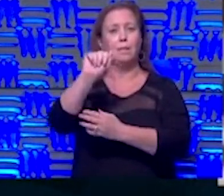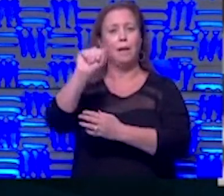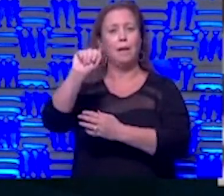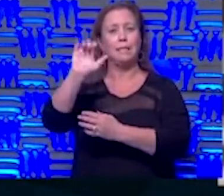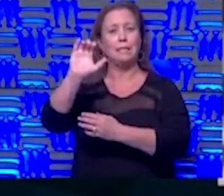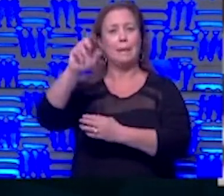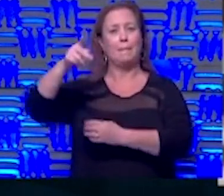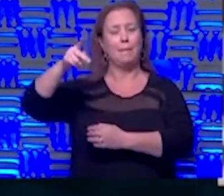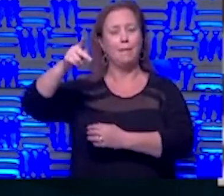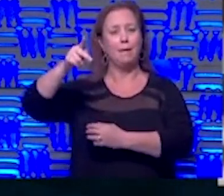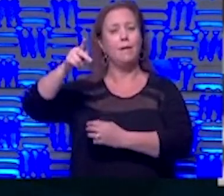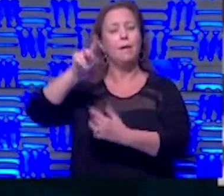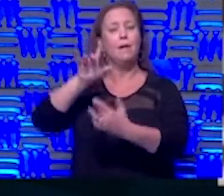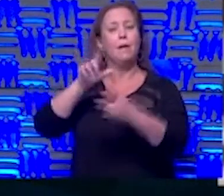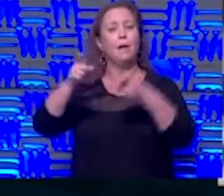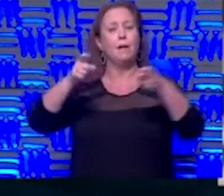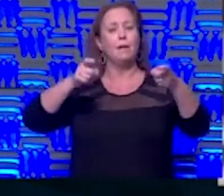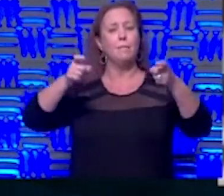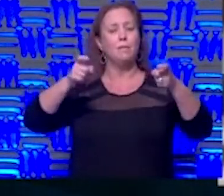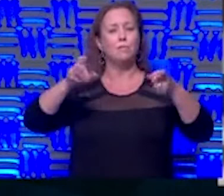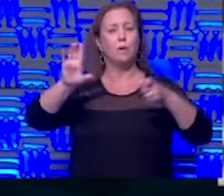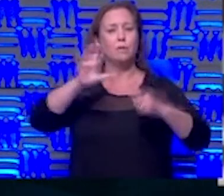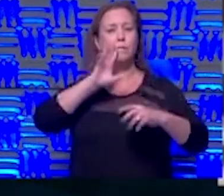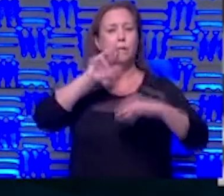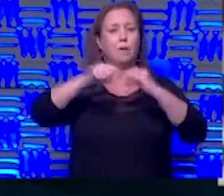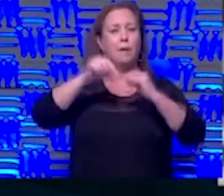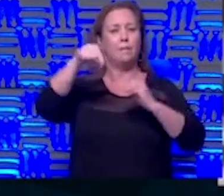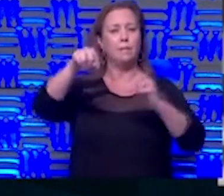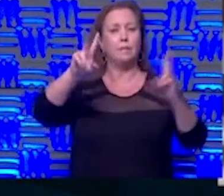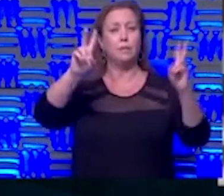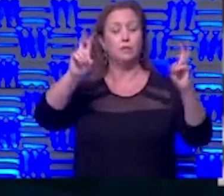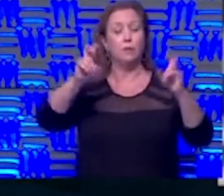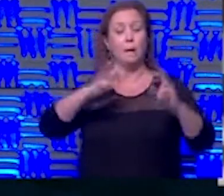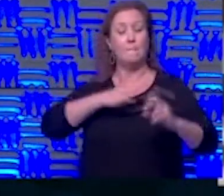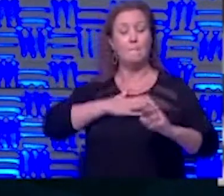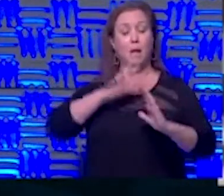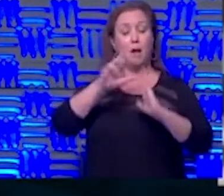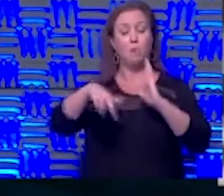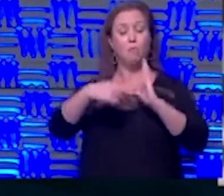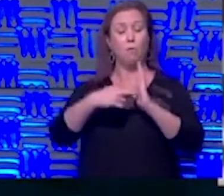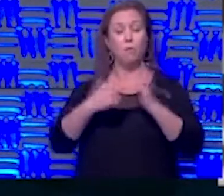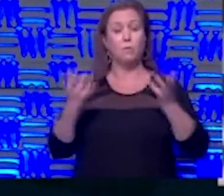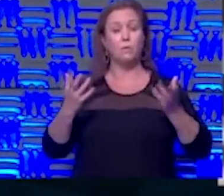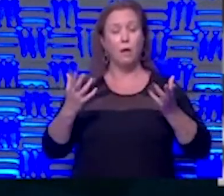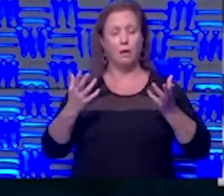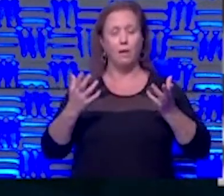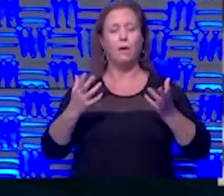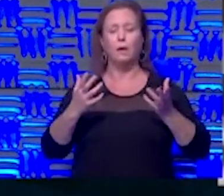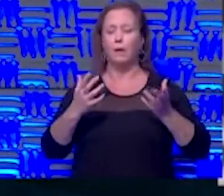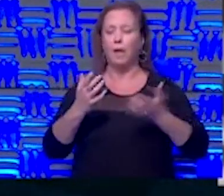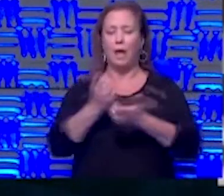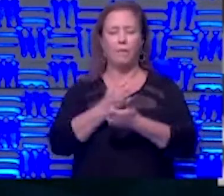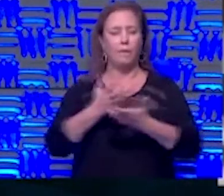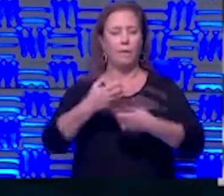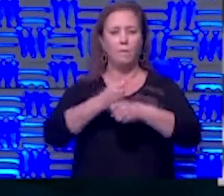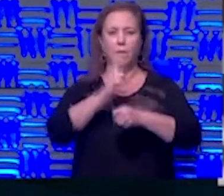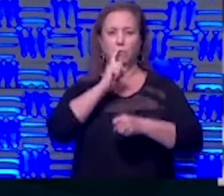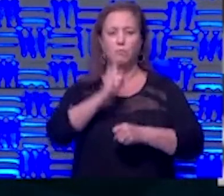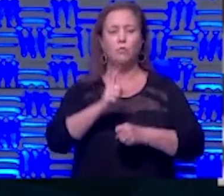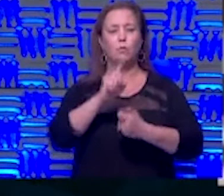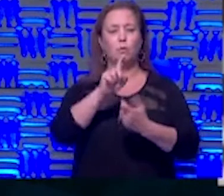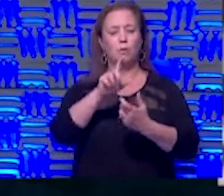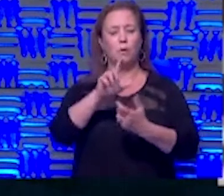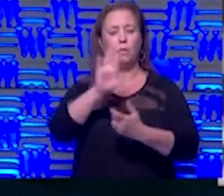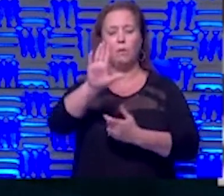who have highlighted this issue. And my role is to make sure that I do everything is done to make certain that